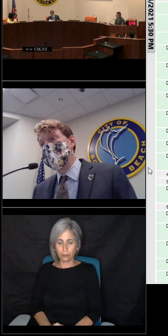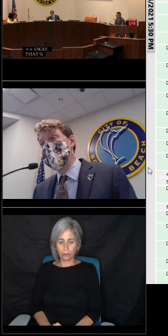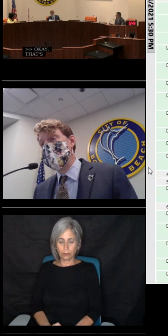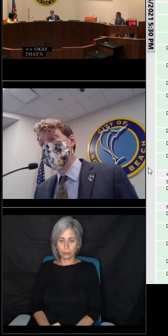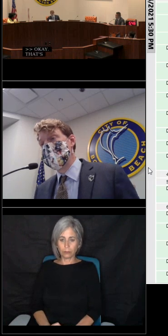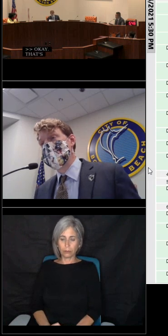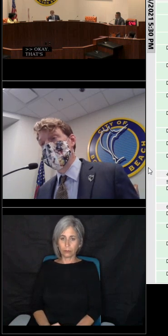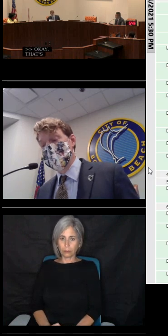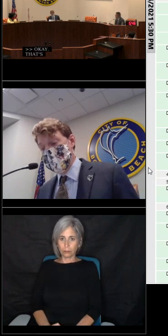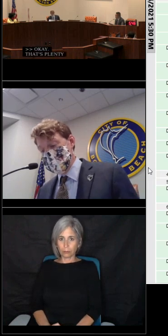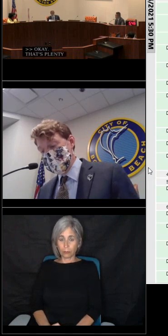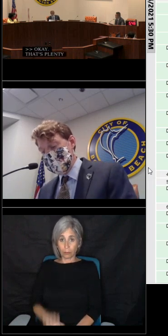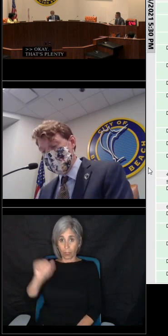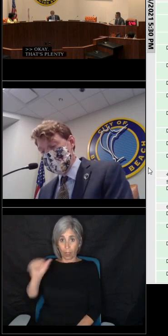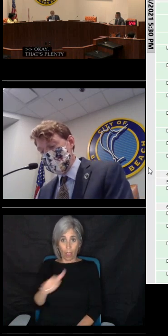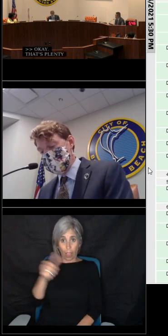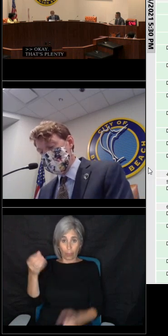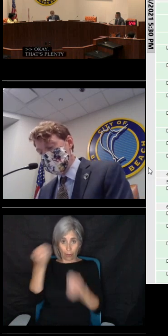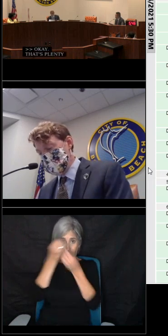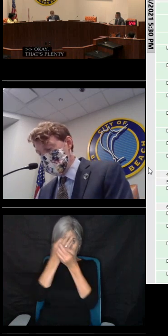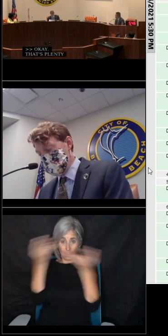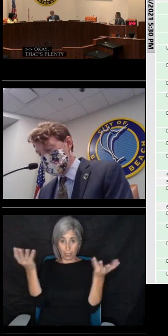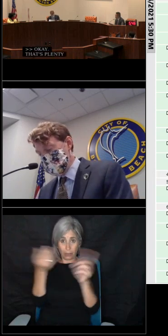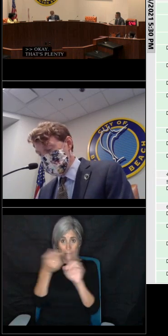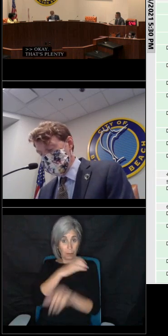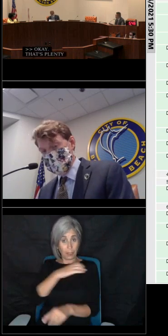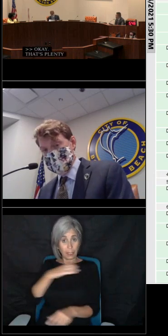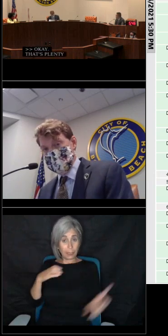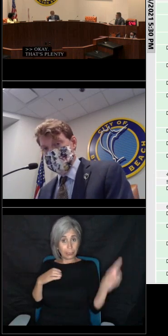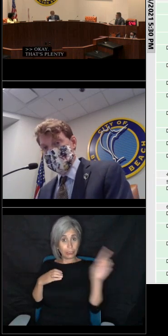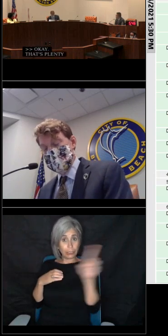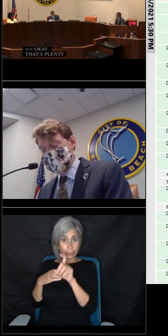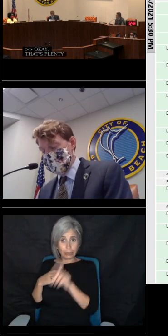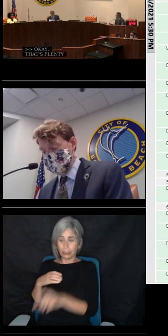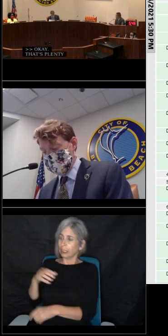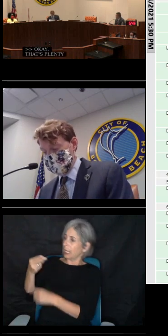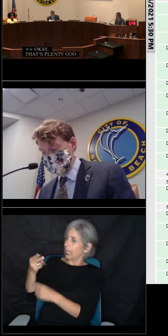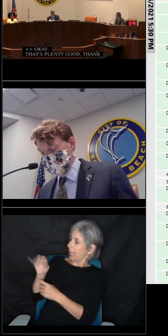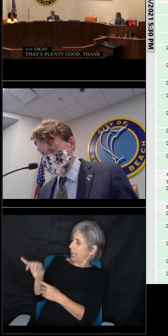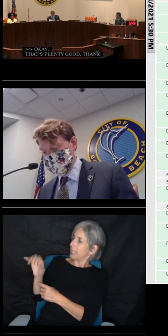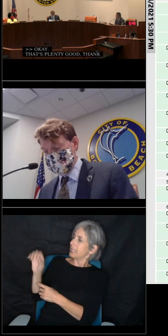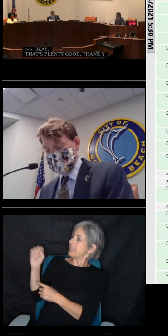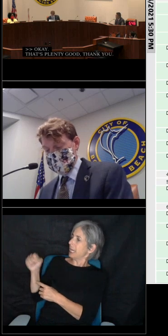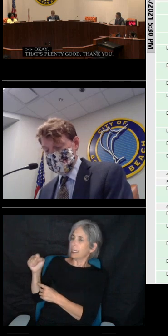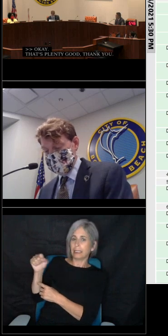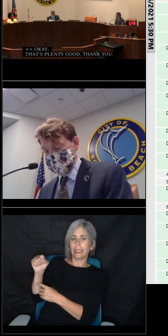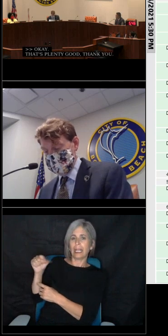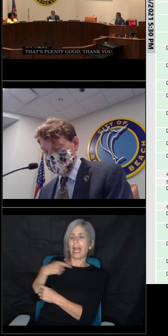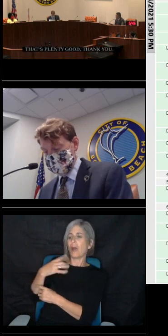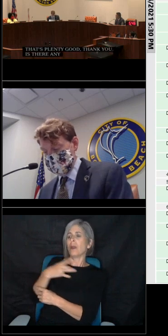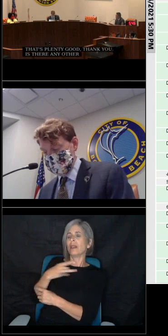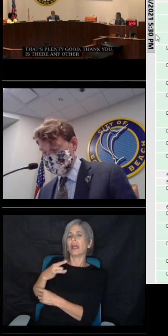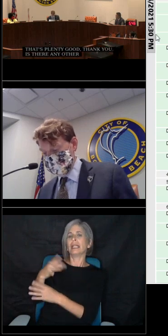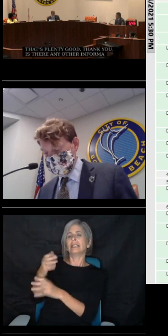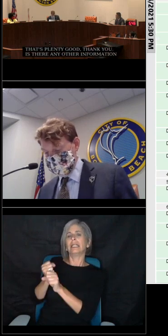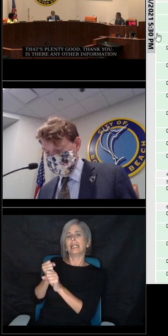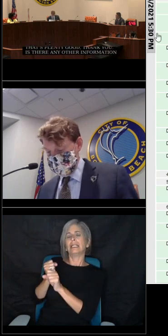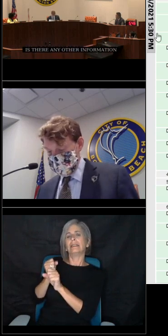Is there any other informational items by the commission? Yes, Mayor. Yes. I would like to take this